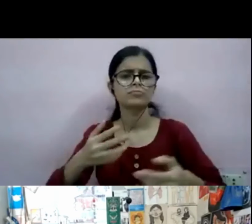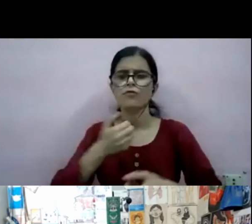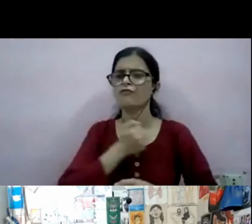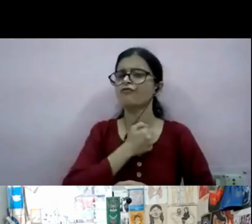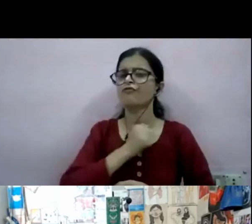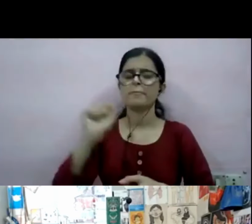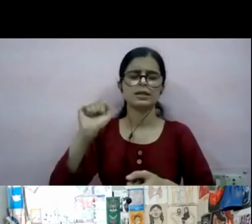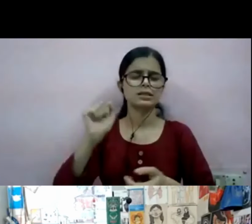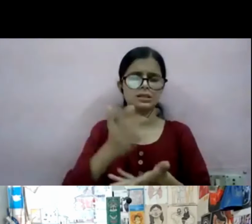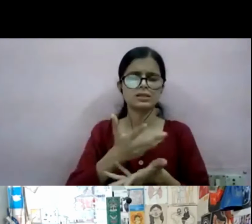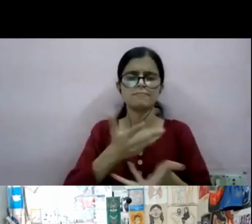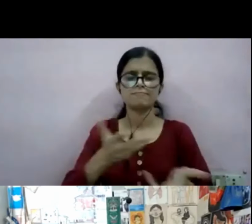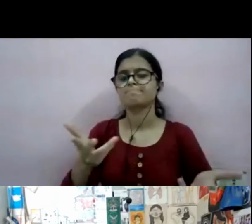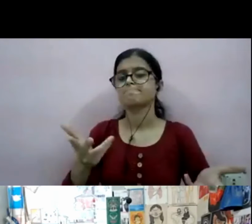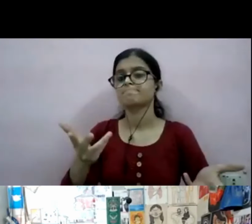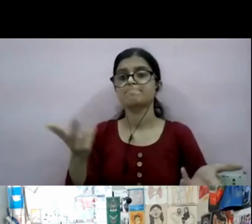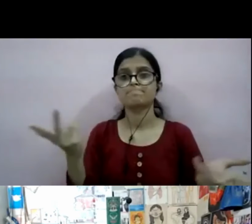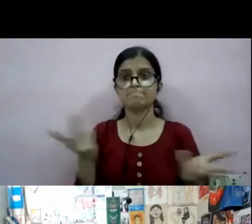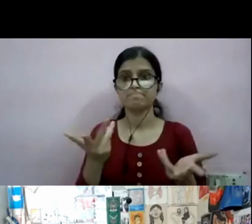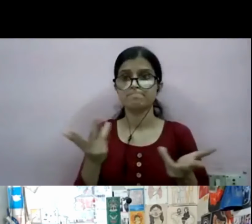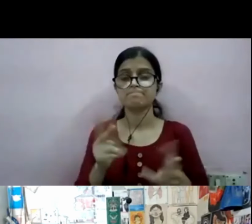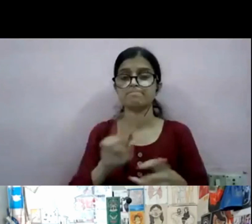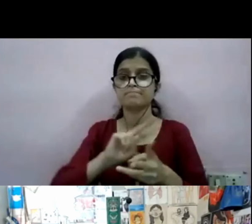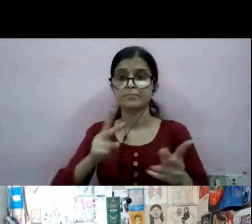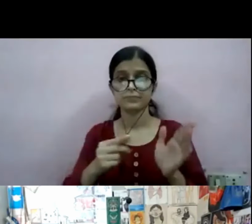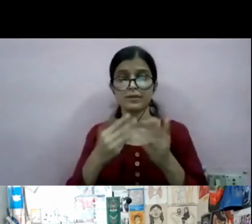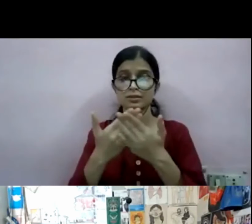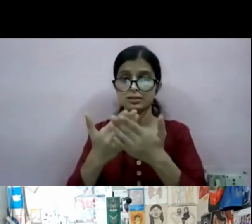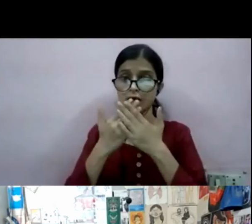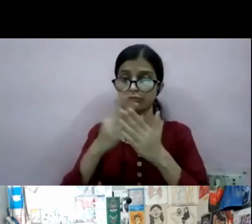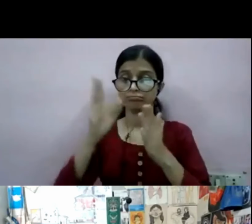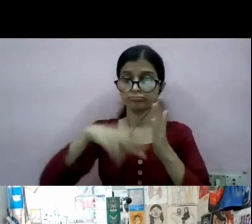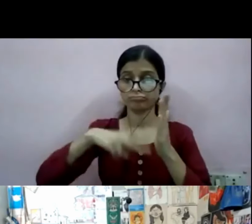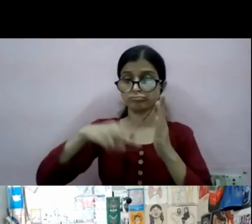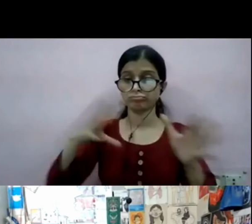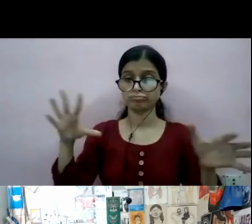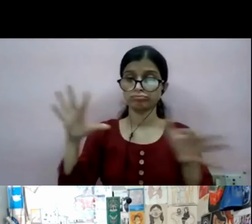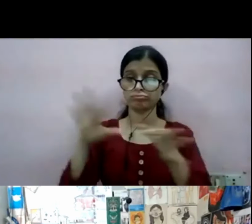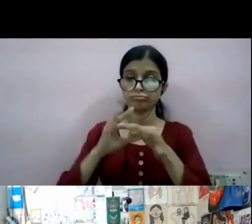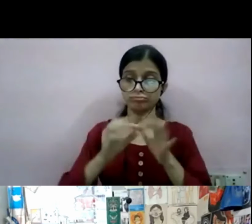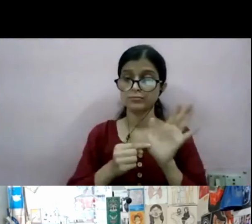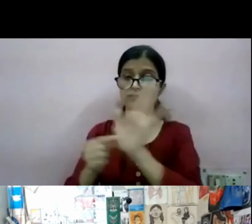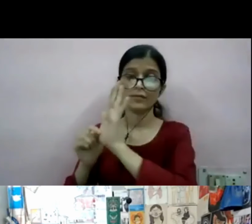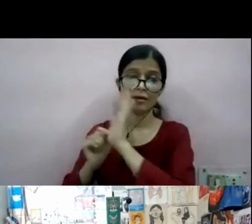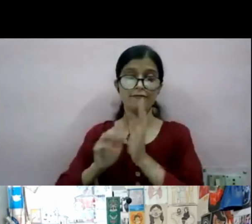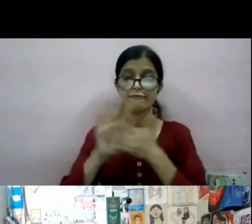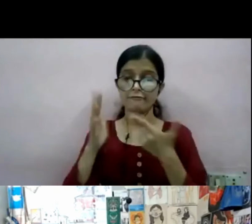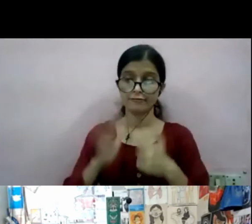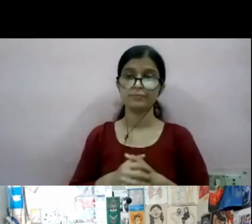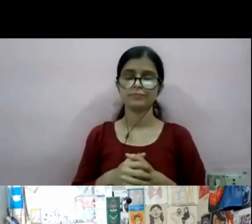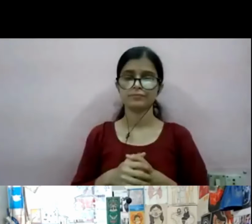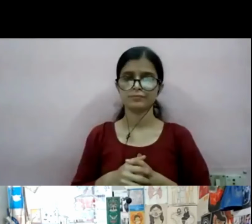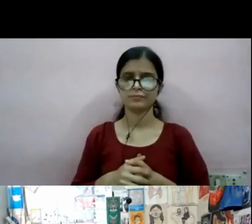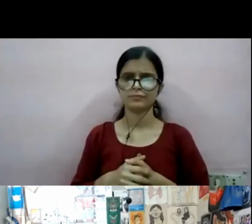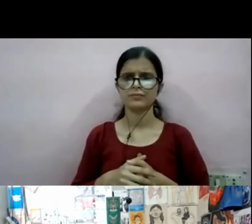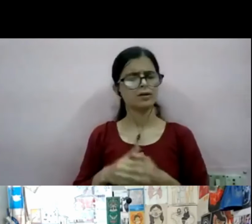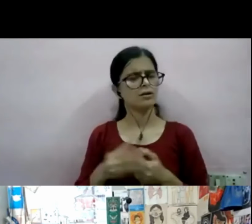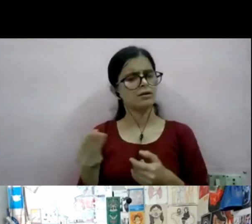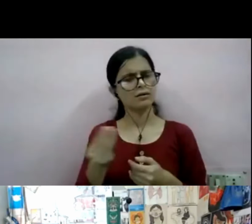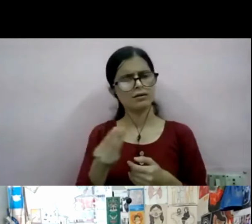and in feminist disability studies, who say that we need to take the focus away from